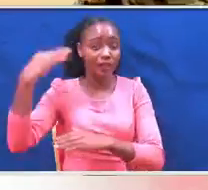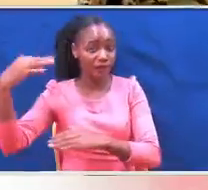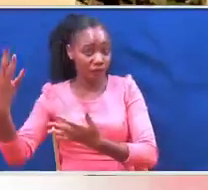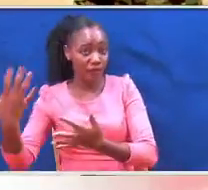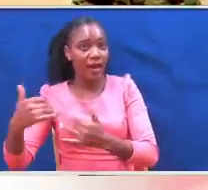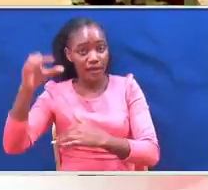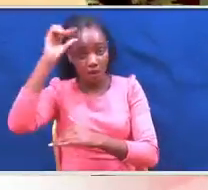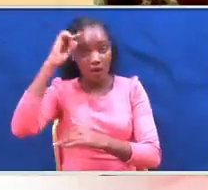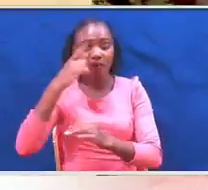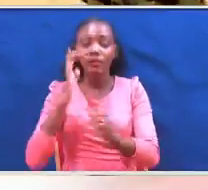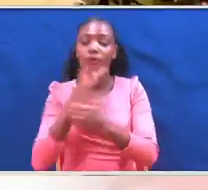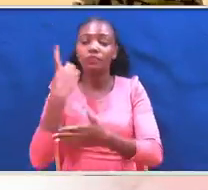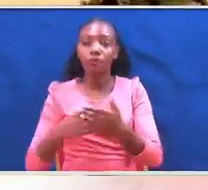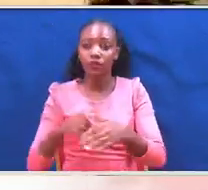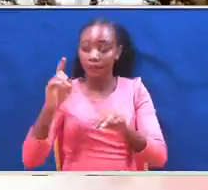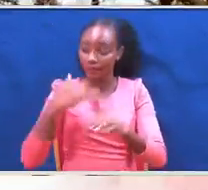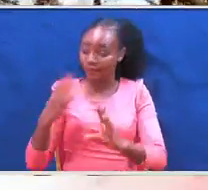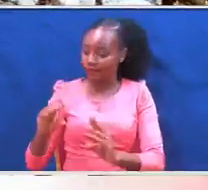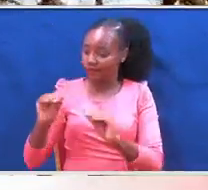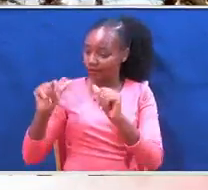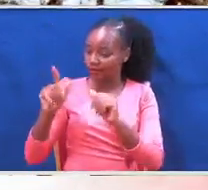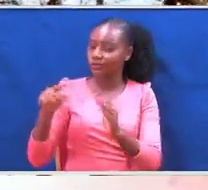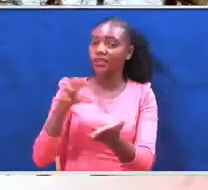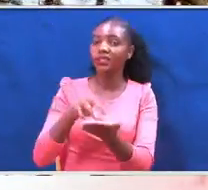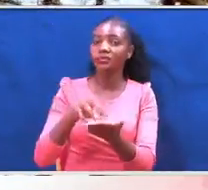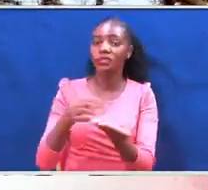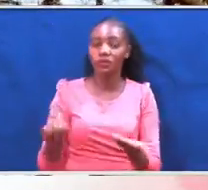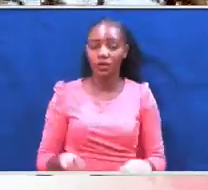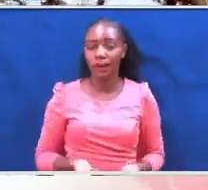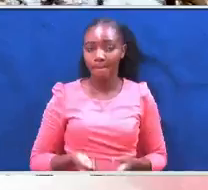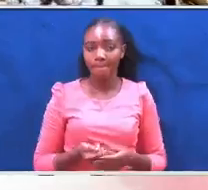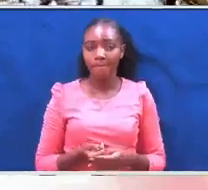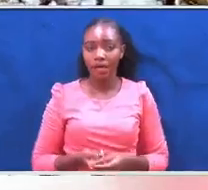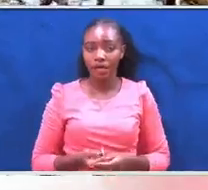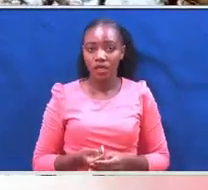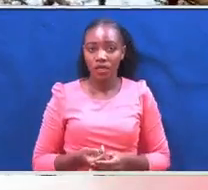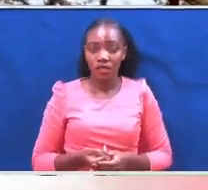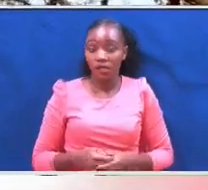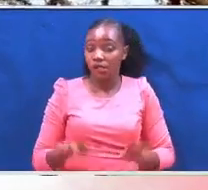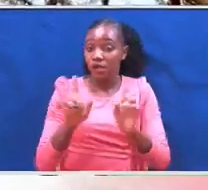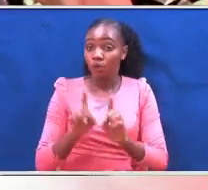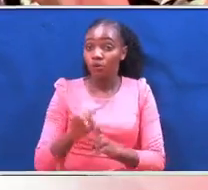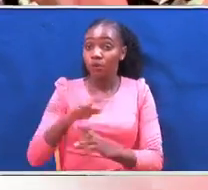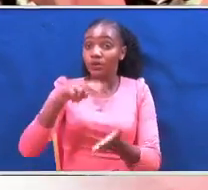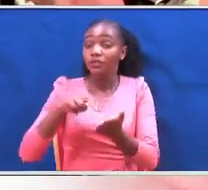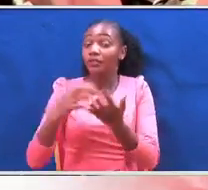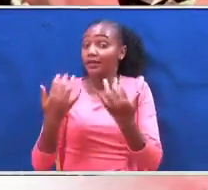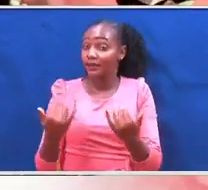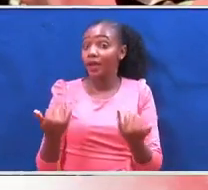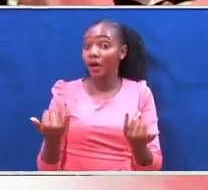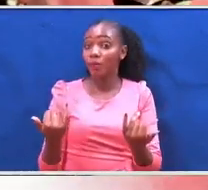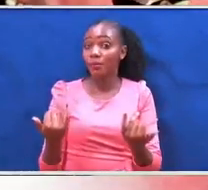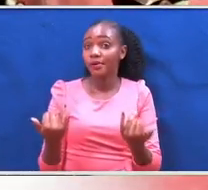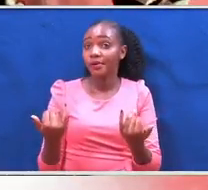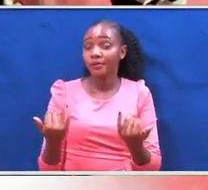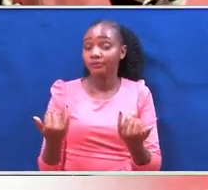has pledged to find a sustainable solution to the incessant Old Moran banditry attacks. Now, where you are standing now, what the ground